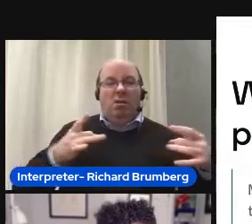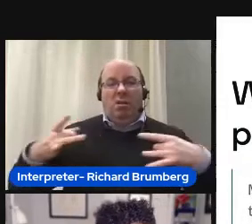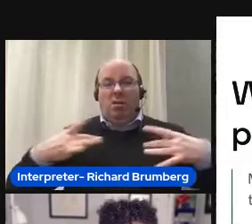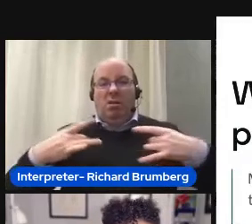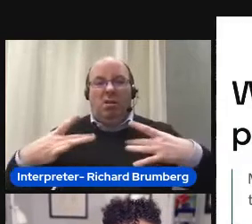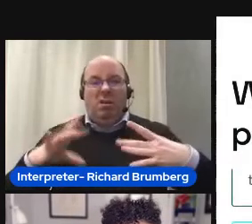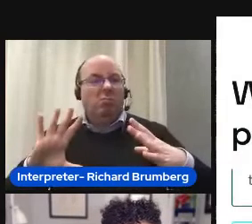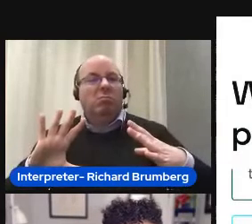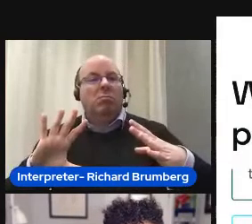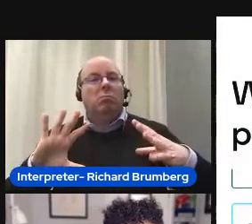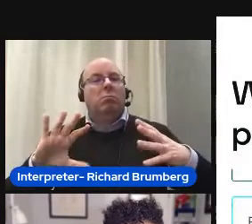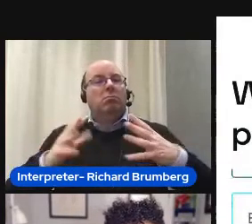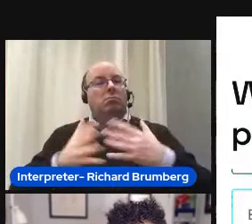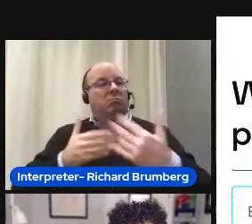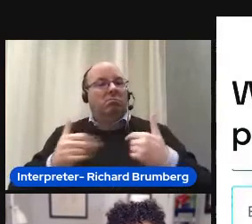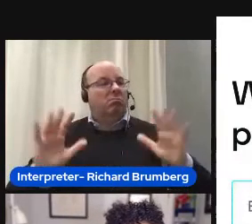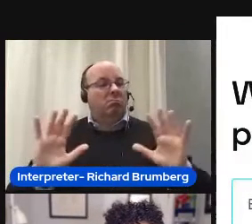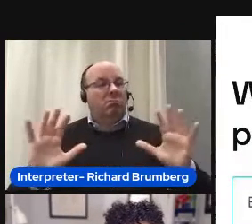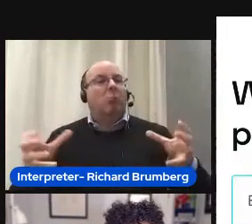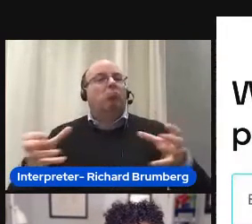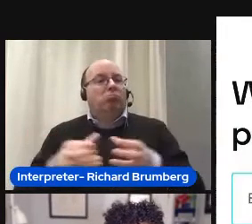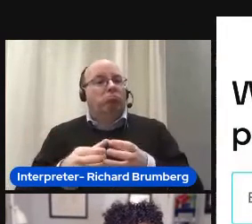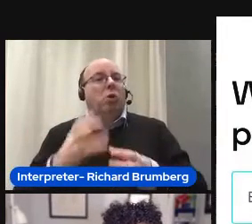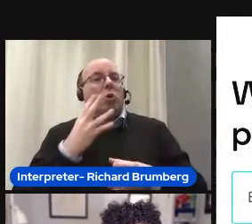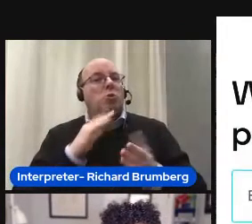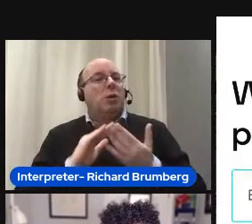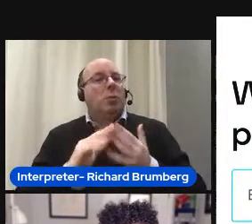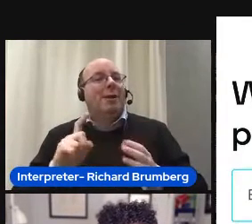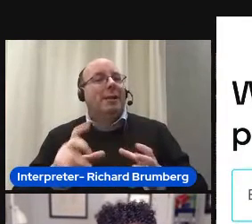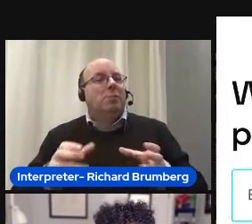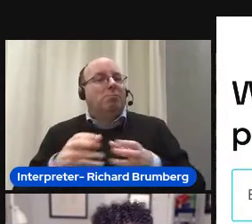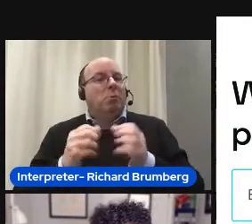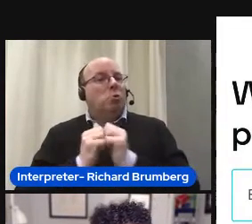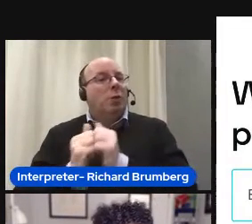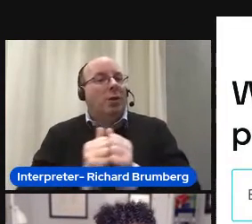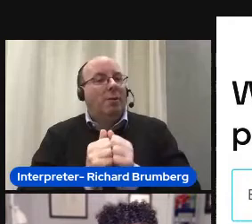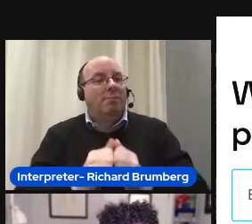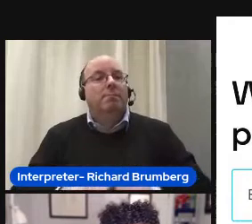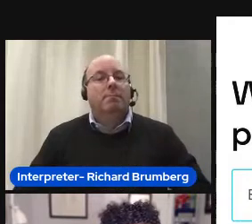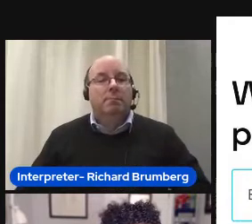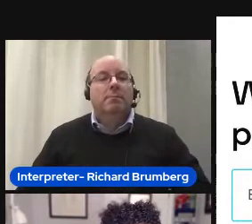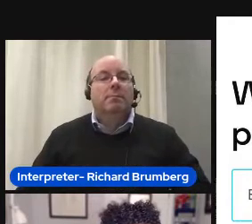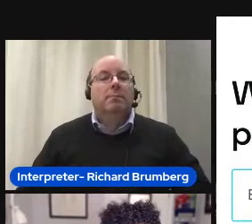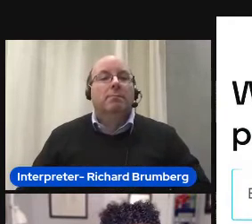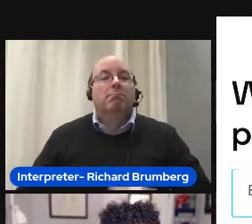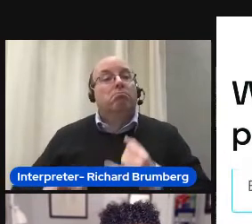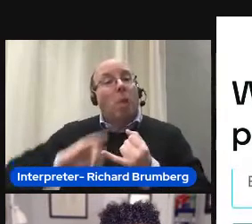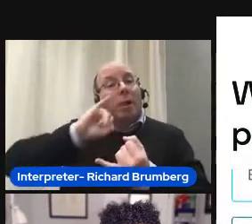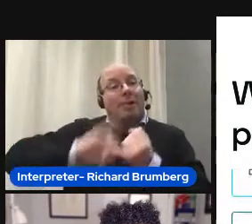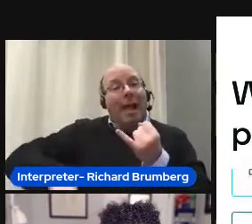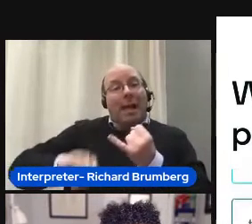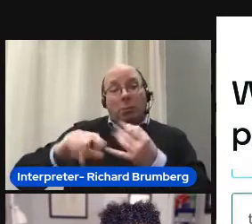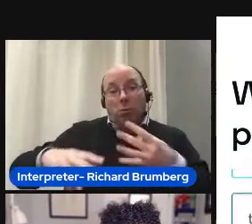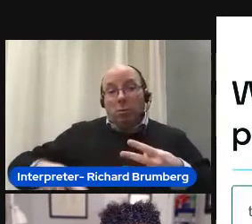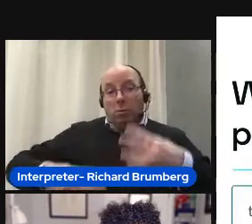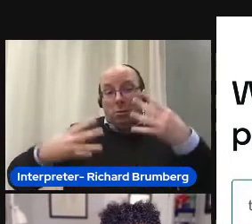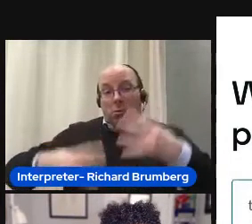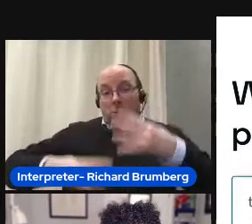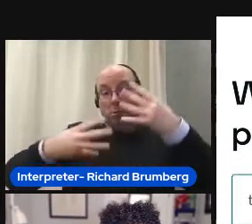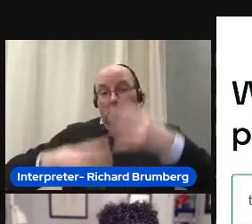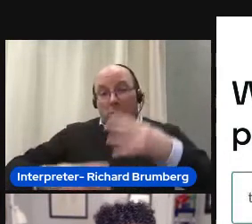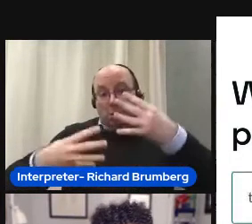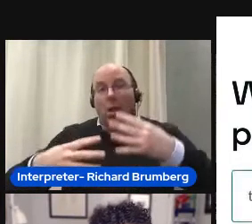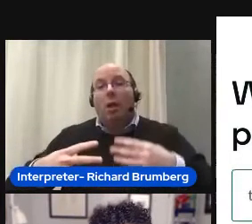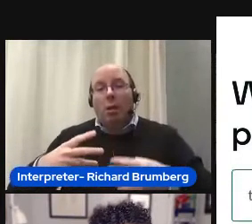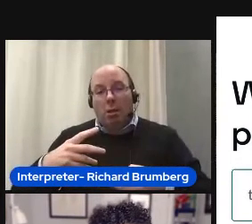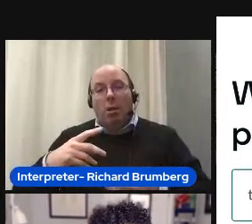Jewish community needs to stand together. So, the last thing that I'll say about this is that I think that what I'm seeing is really